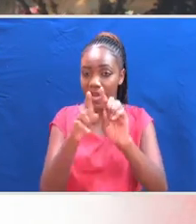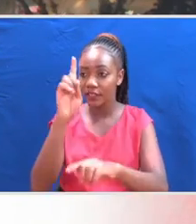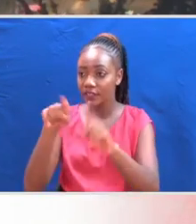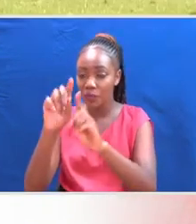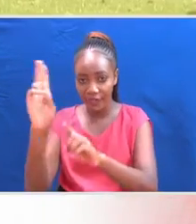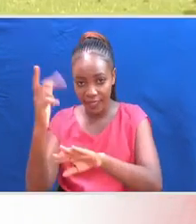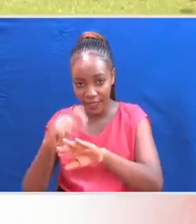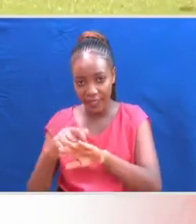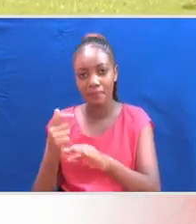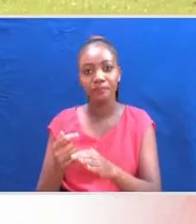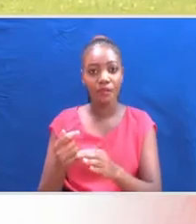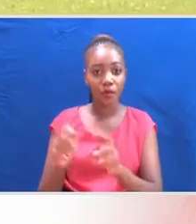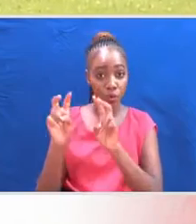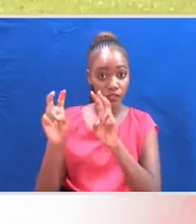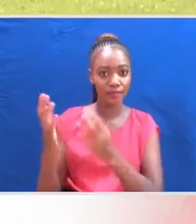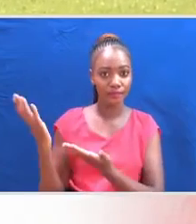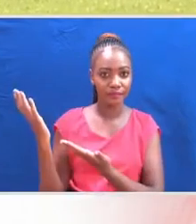the season. Take a look.